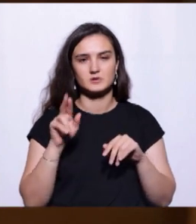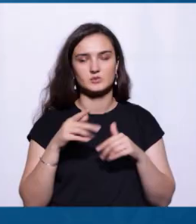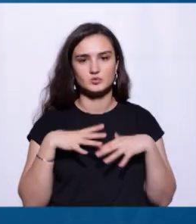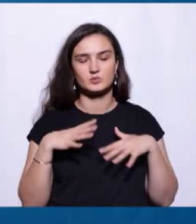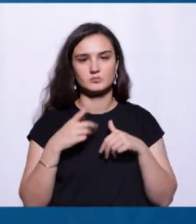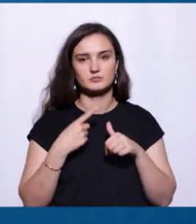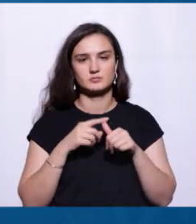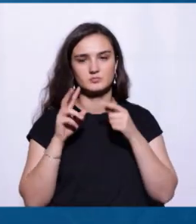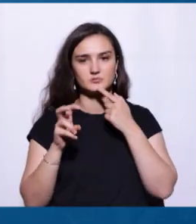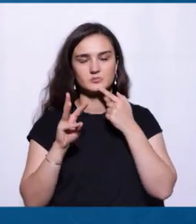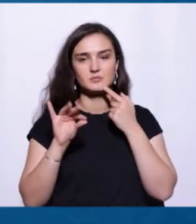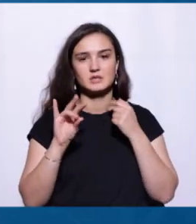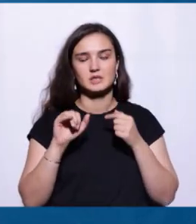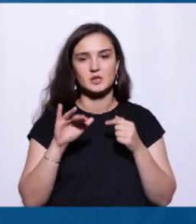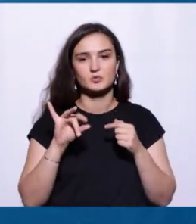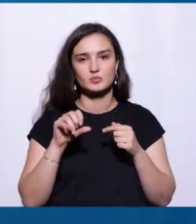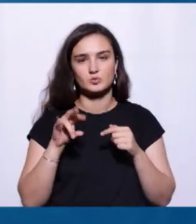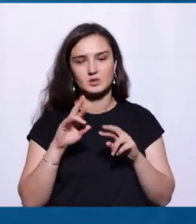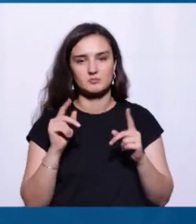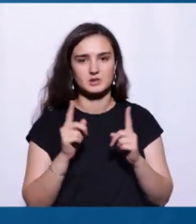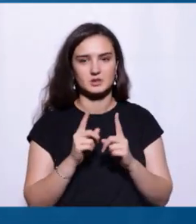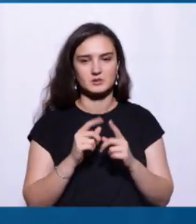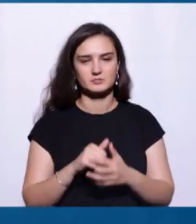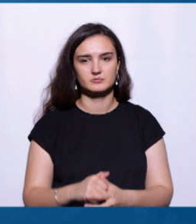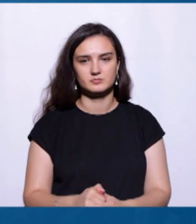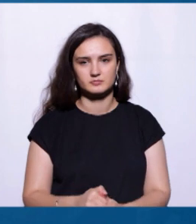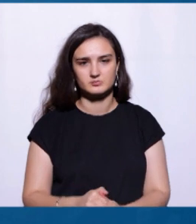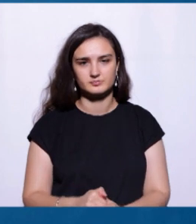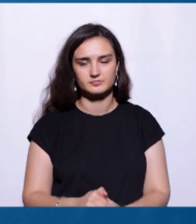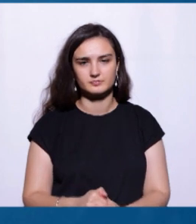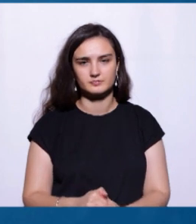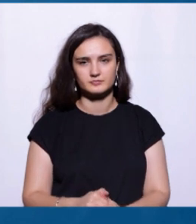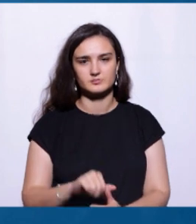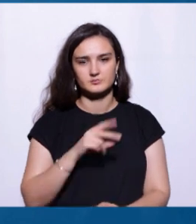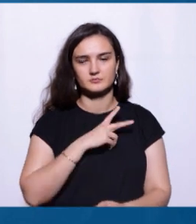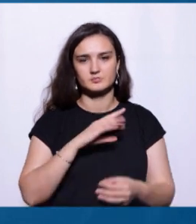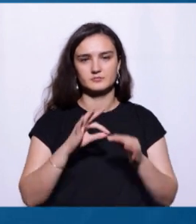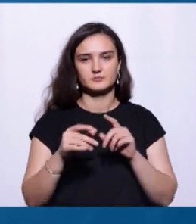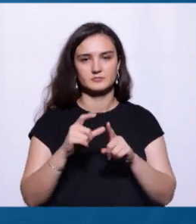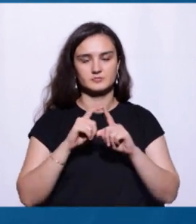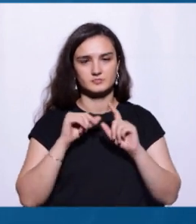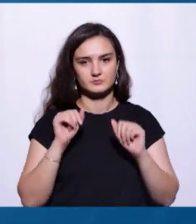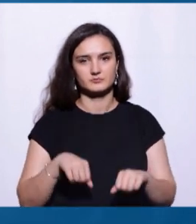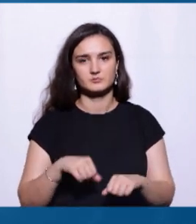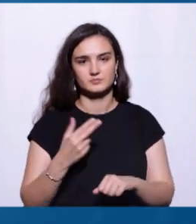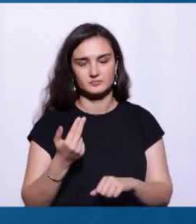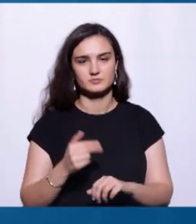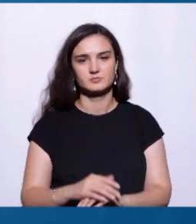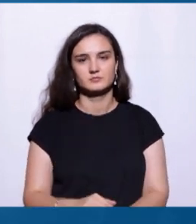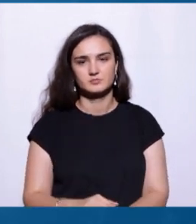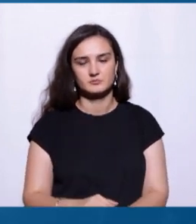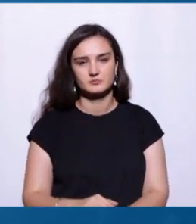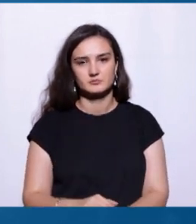Georgian it means miniaturuli an patara. Mr. Carter, can you please give us an English definition for miniature? Definitely, Miss